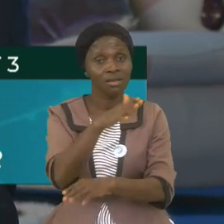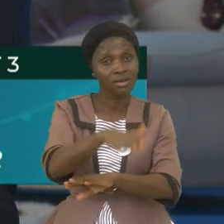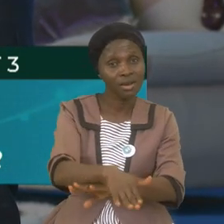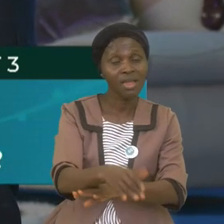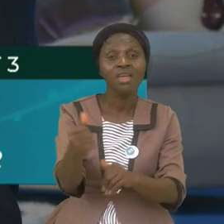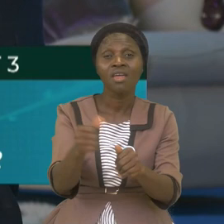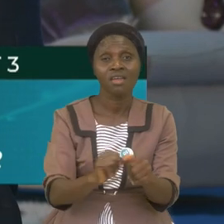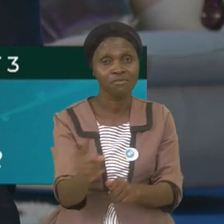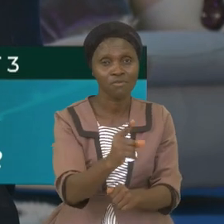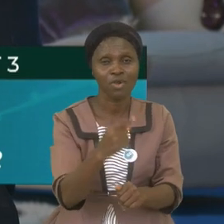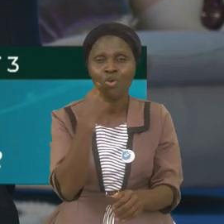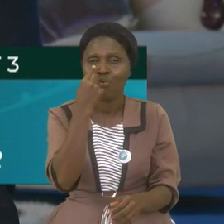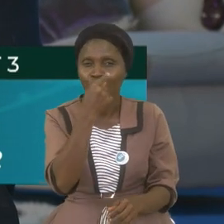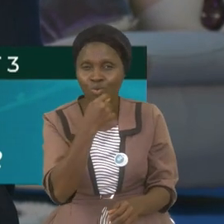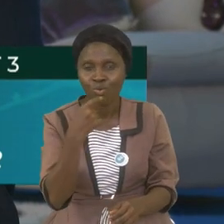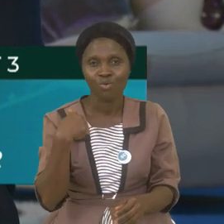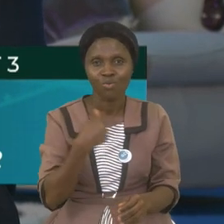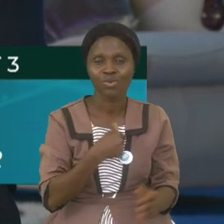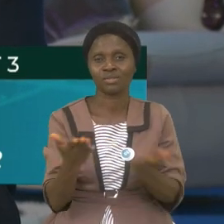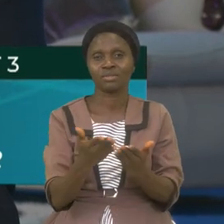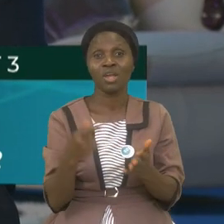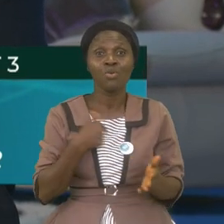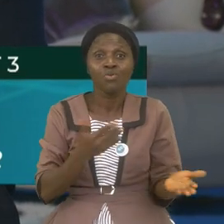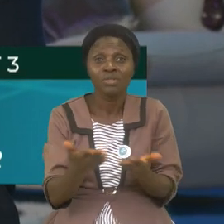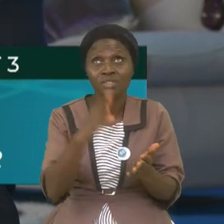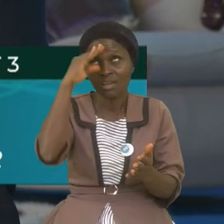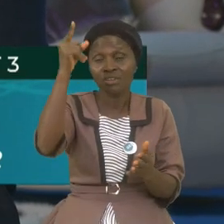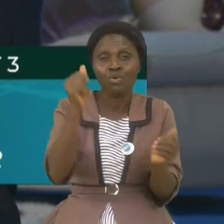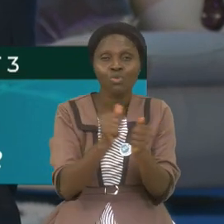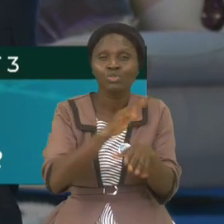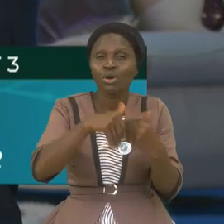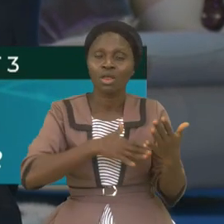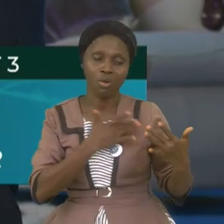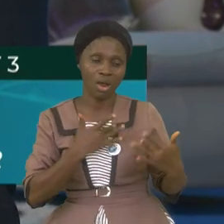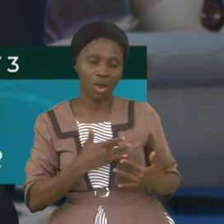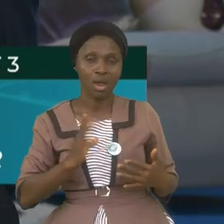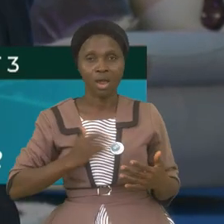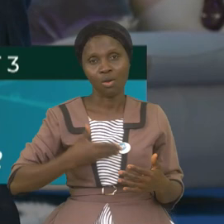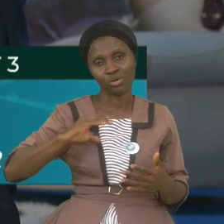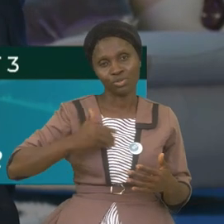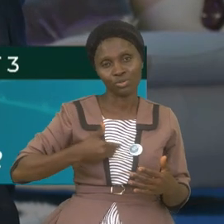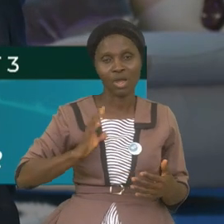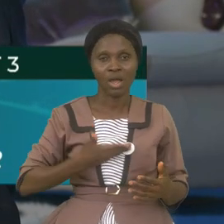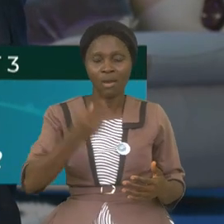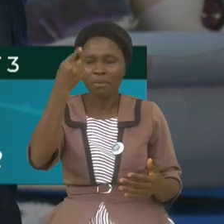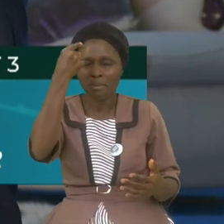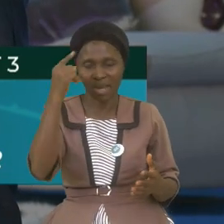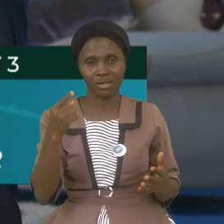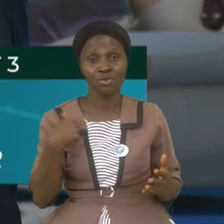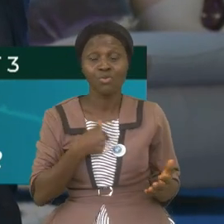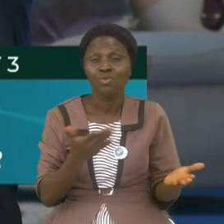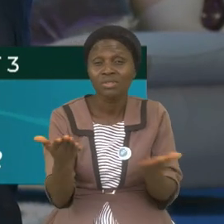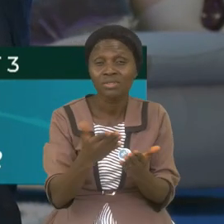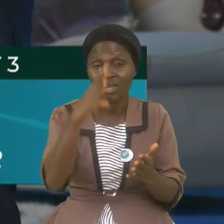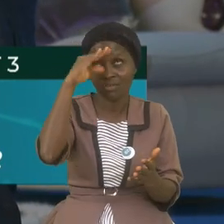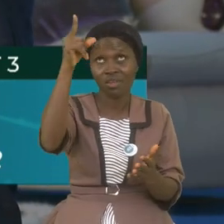Whom we serve him with our heart, with our soul, with our mind. Whom we serve him with